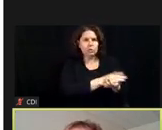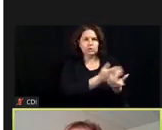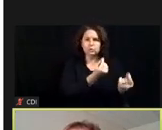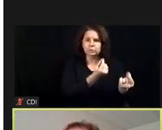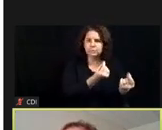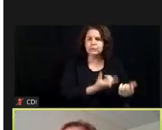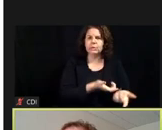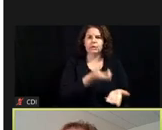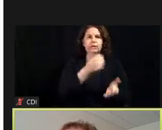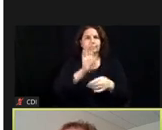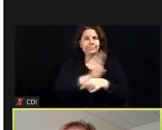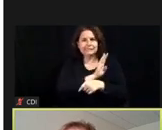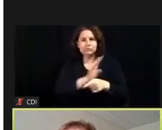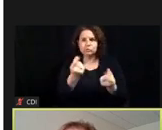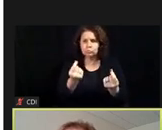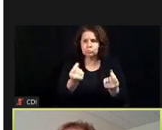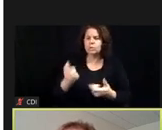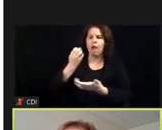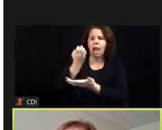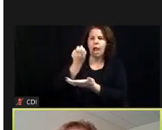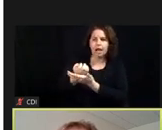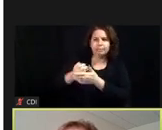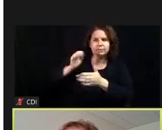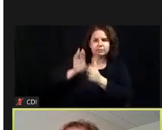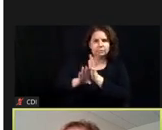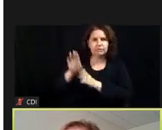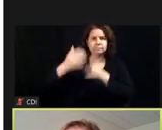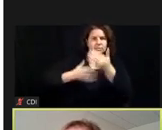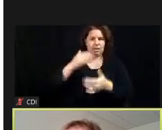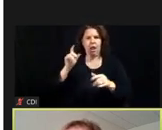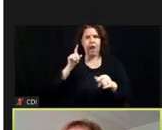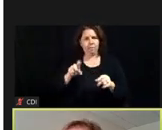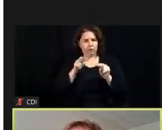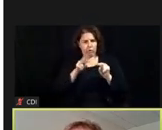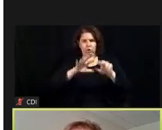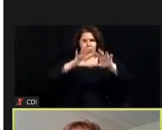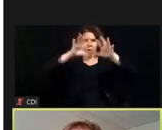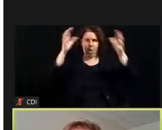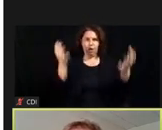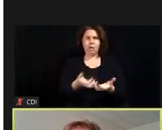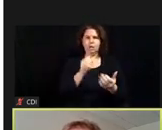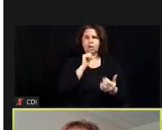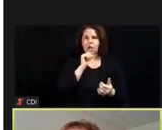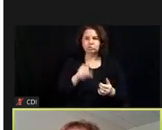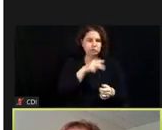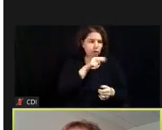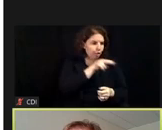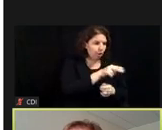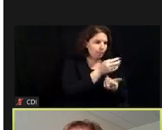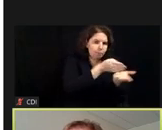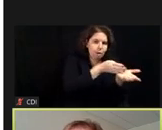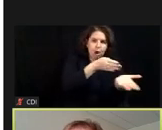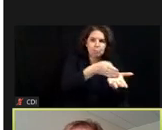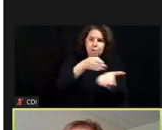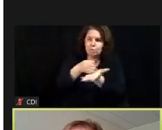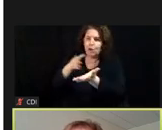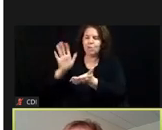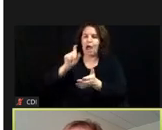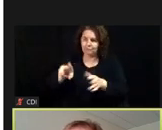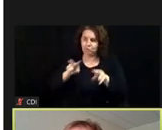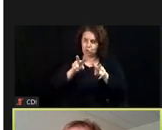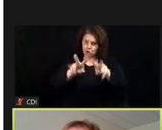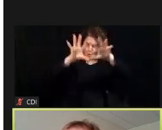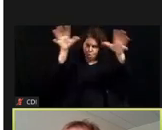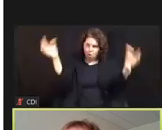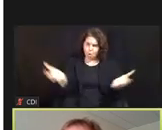these things as holistic rather than merely focusing on the interruption of COVID-19 transmission.